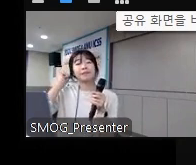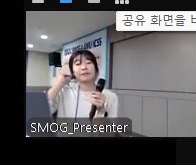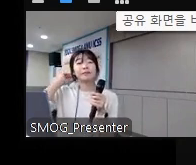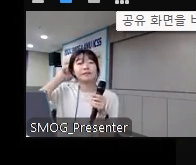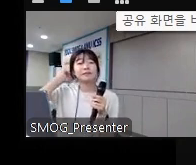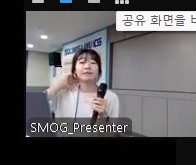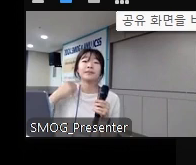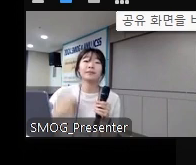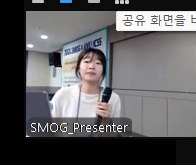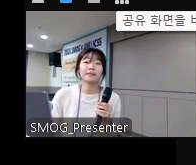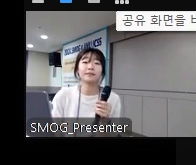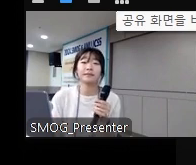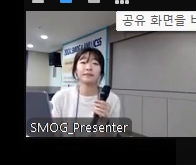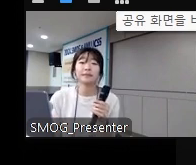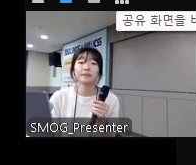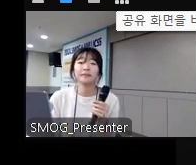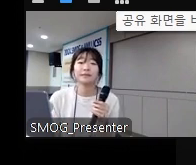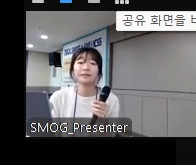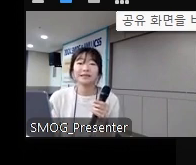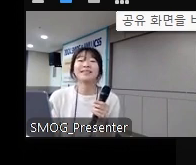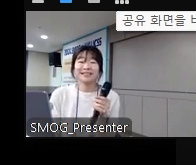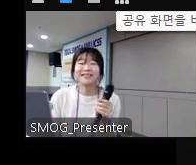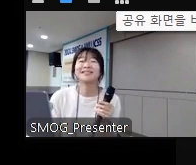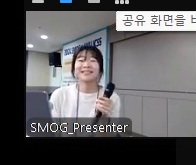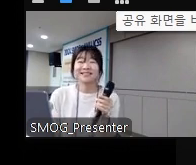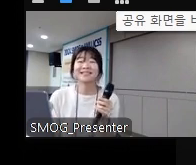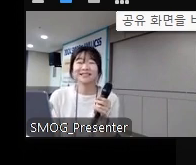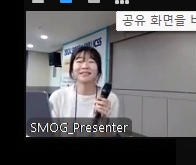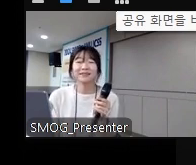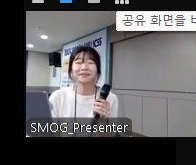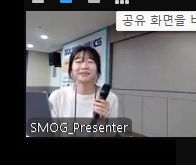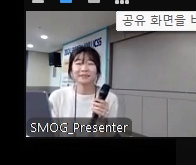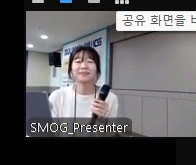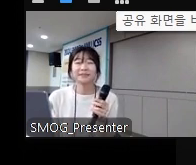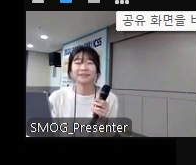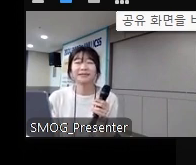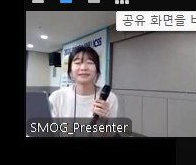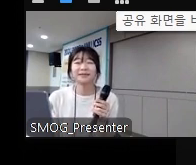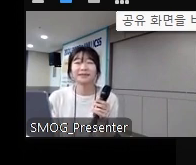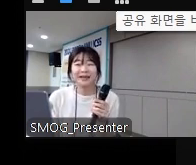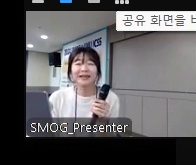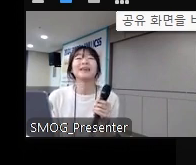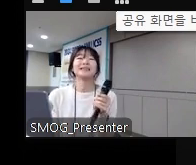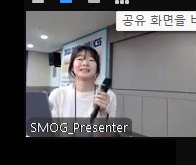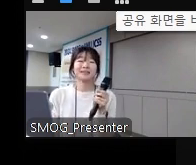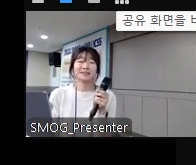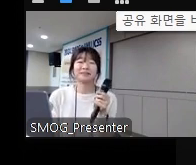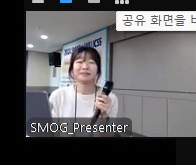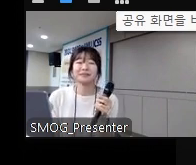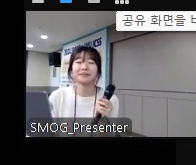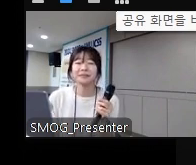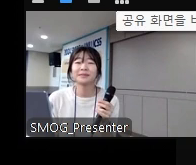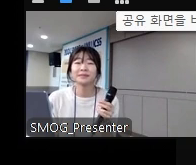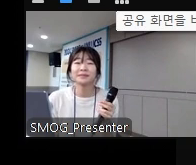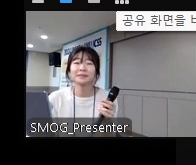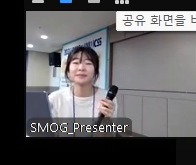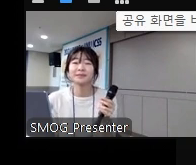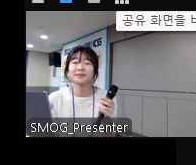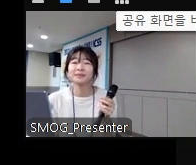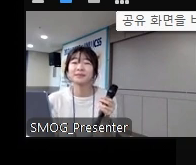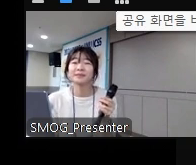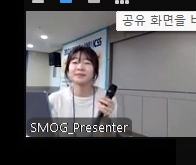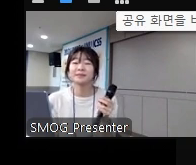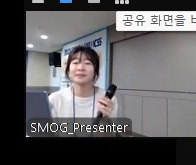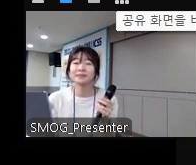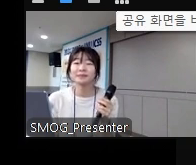then there's the question of learnability. I mean, how can children learn to postulate such a feature, especially given, again, I might be wrong,